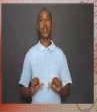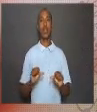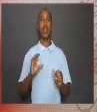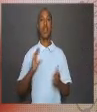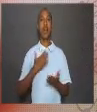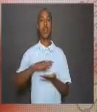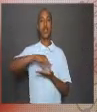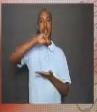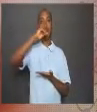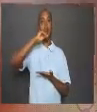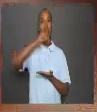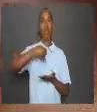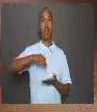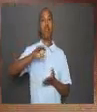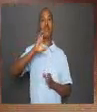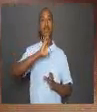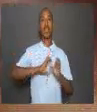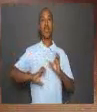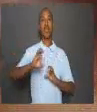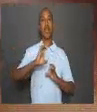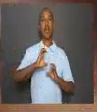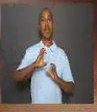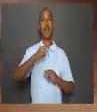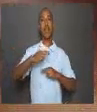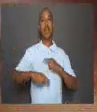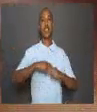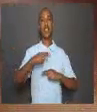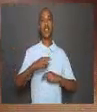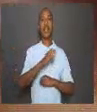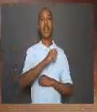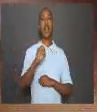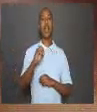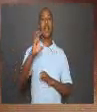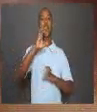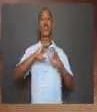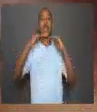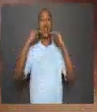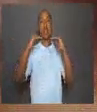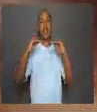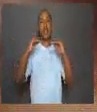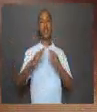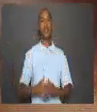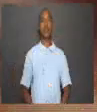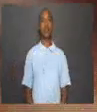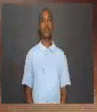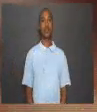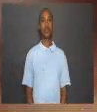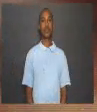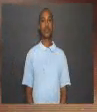our study of chemical reactions and stoichiometry.